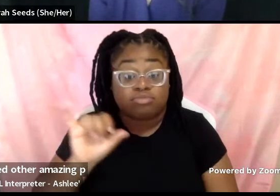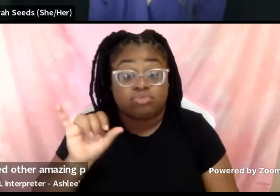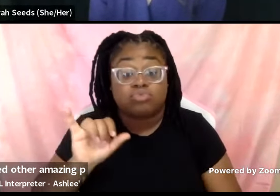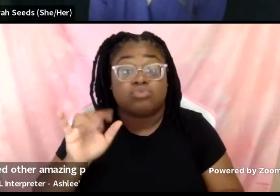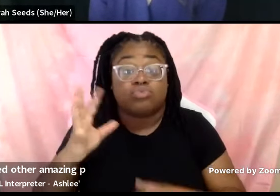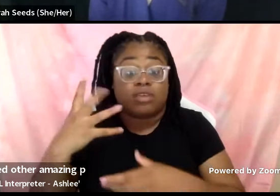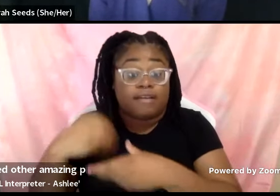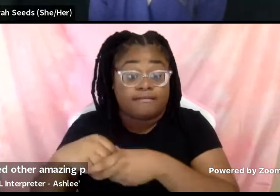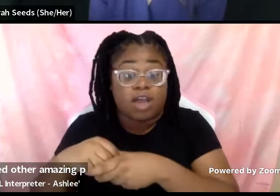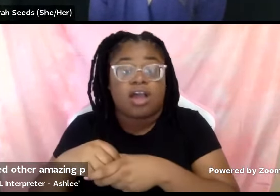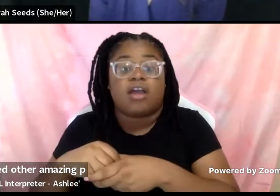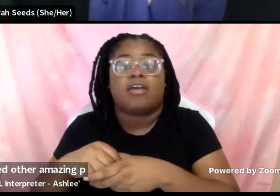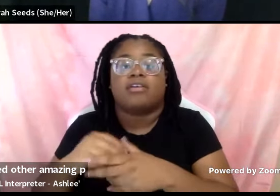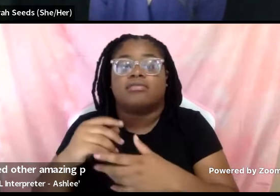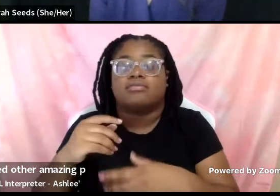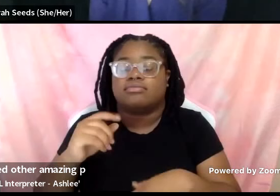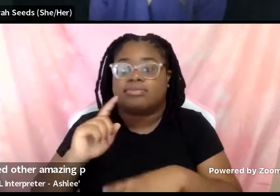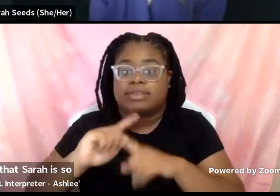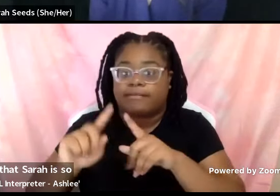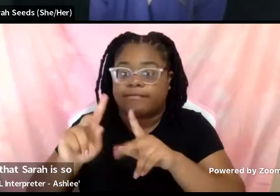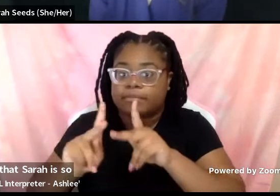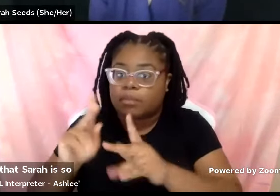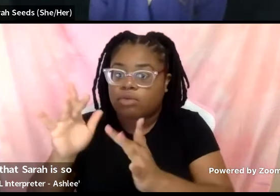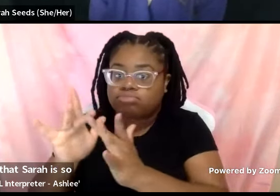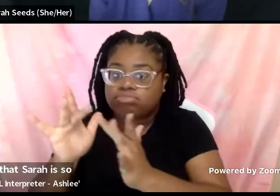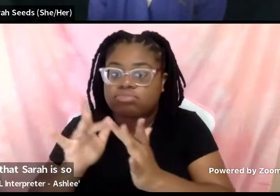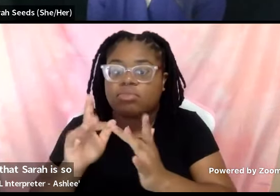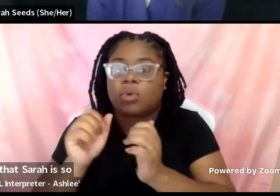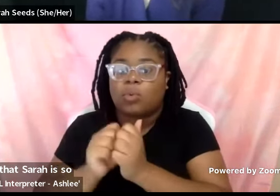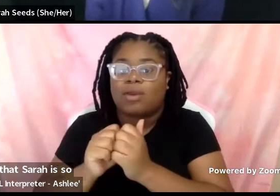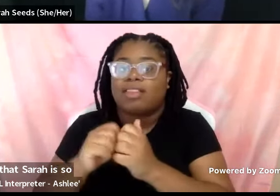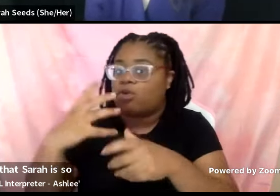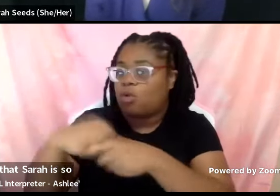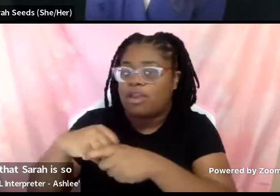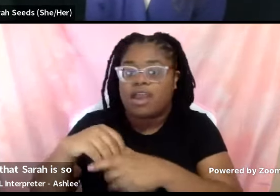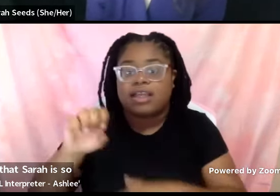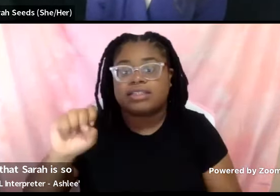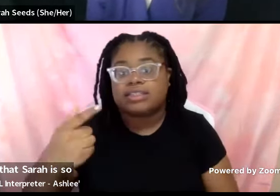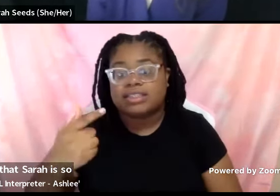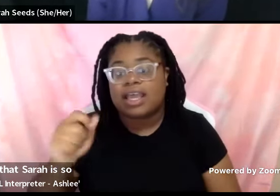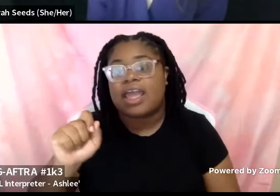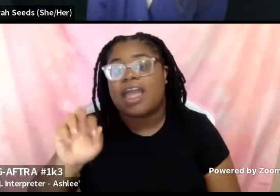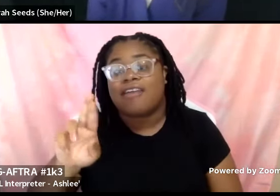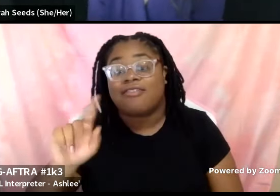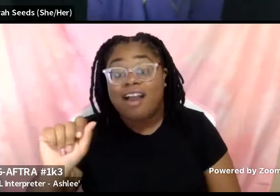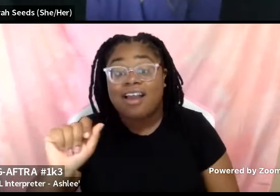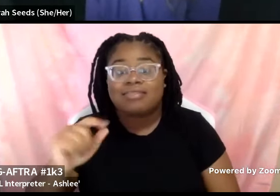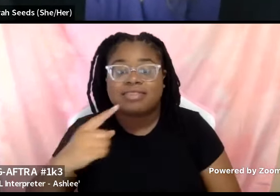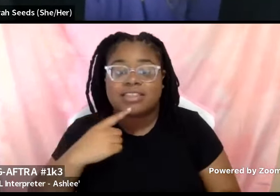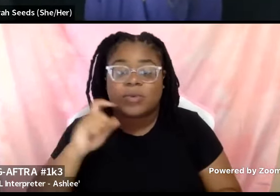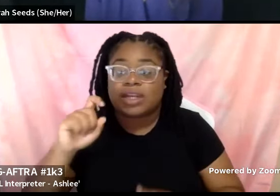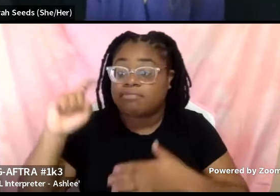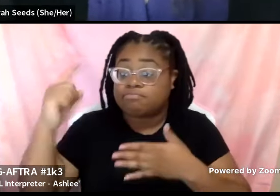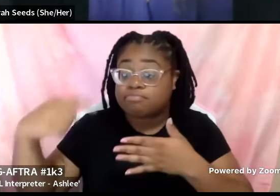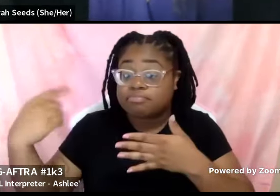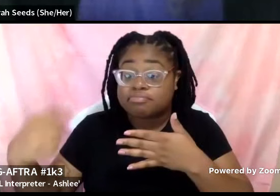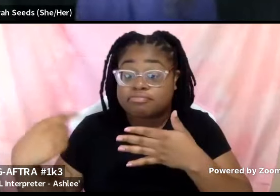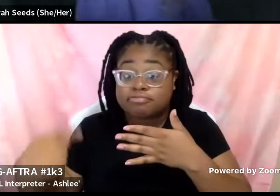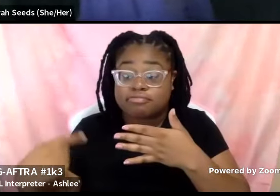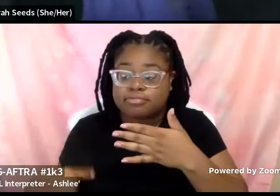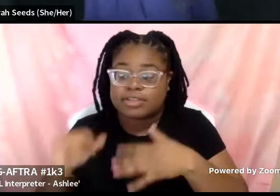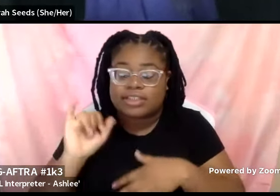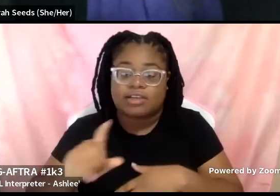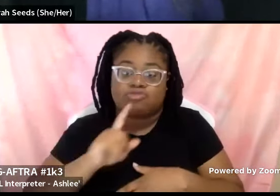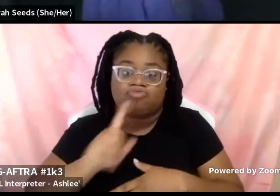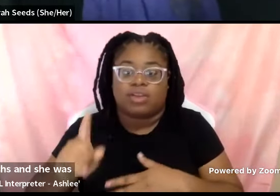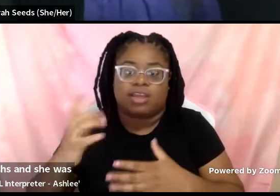is so connected with SAG-AFTRA and has been for years. So she was like, and we need this person and this person and this person. So it was definitely a